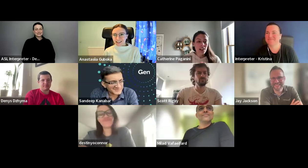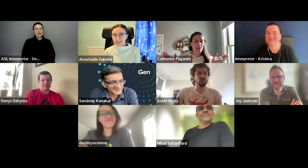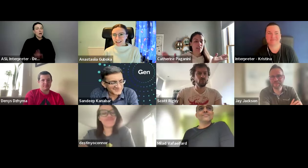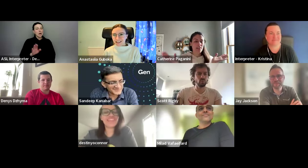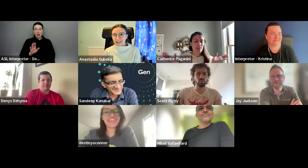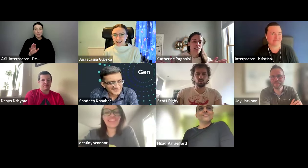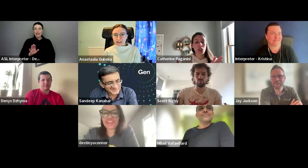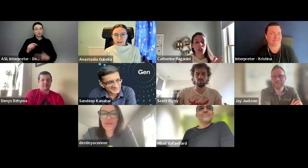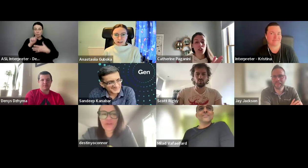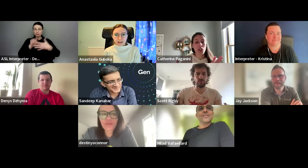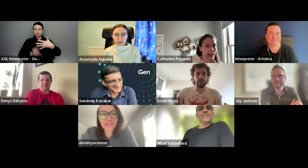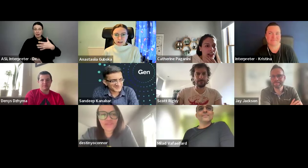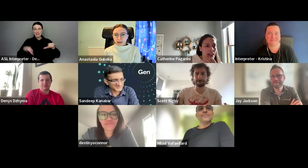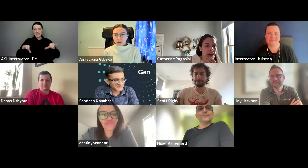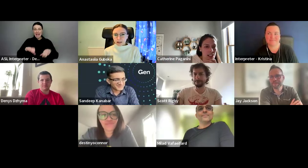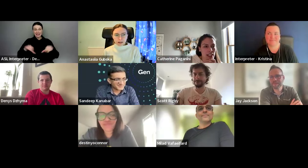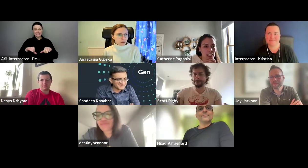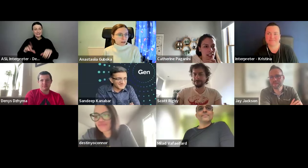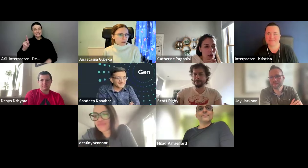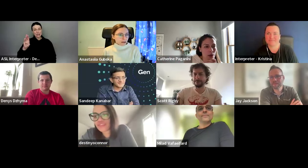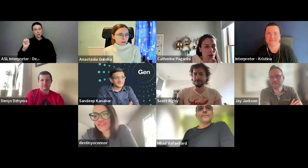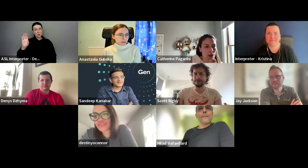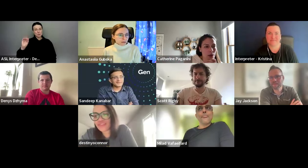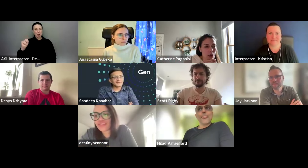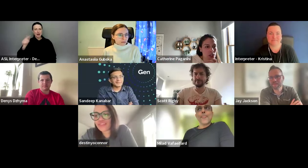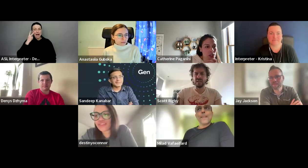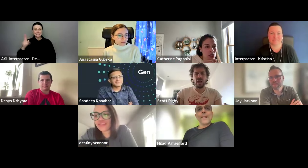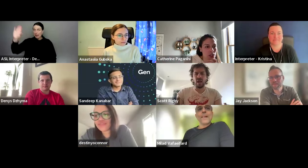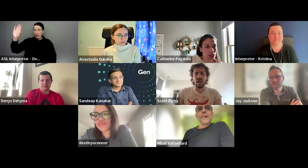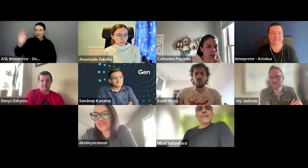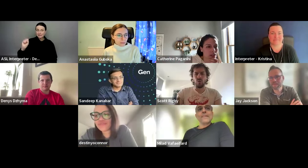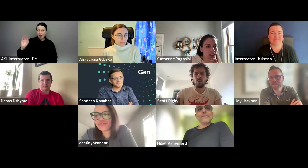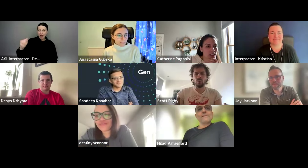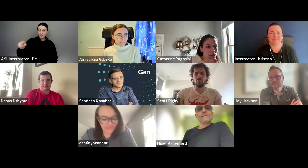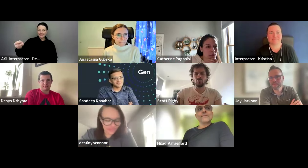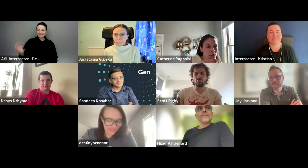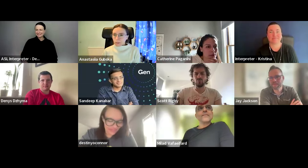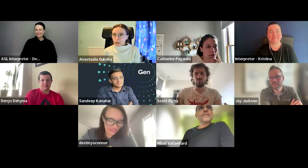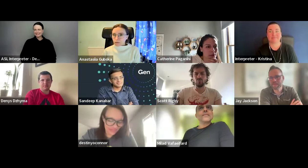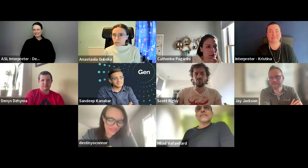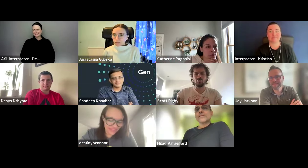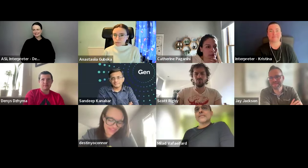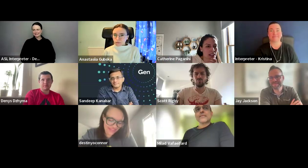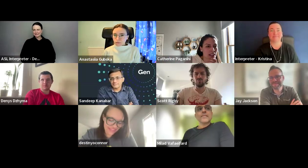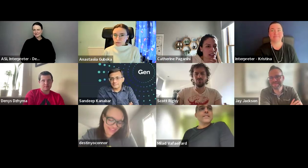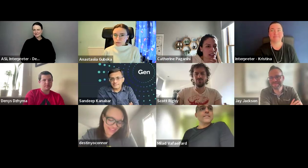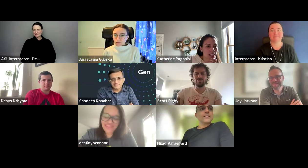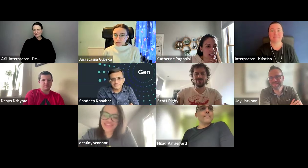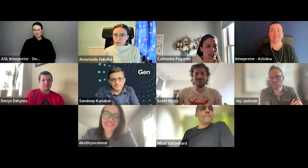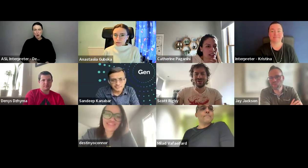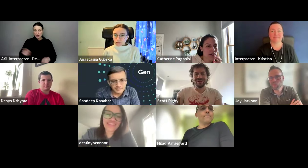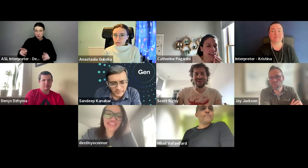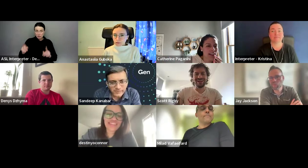Okay, so those are all the activities at KubeCon. And I see Scott has a question or you